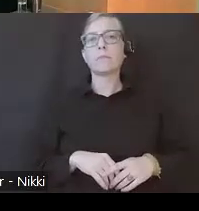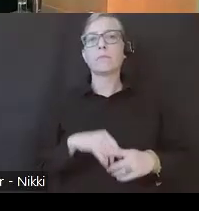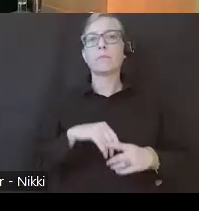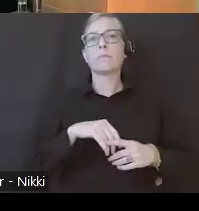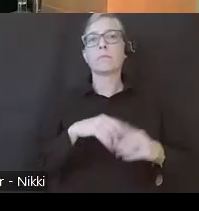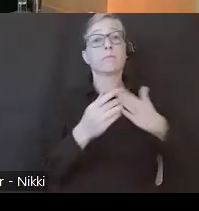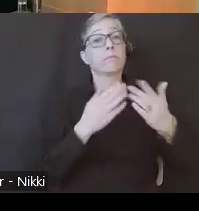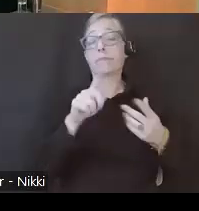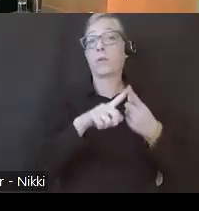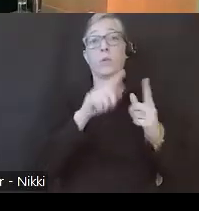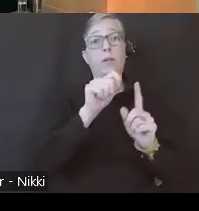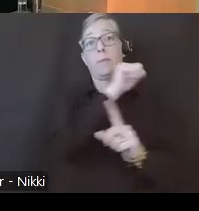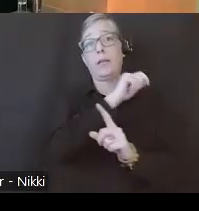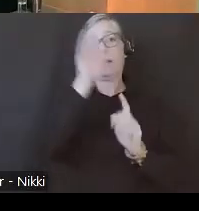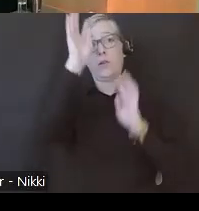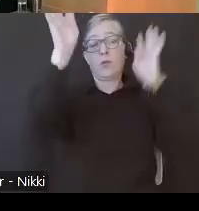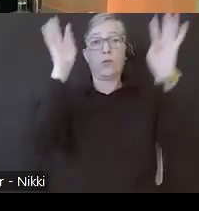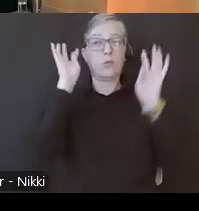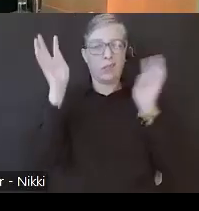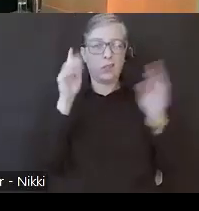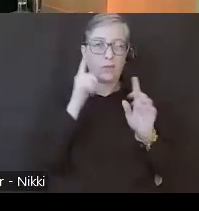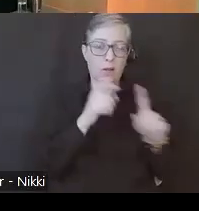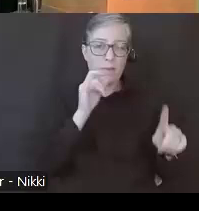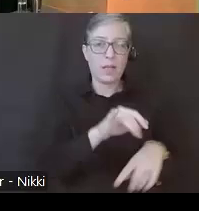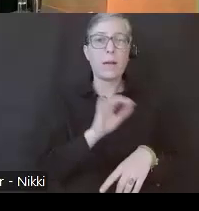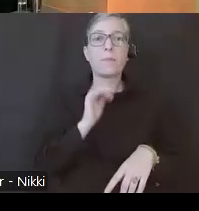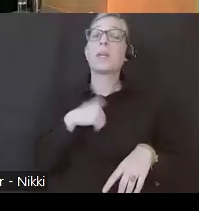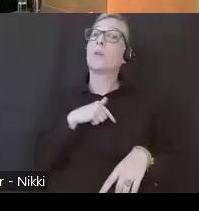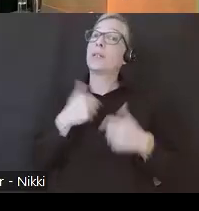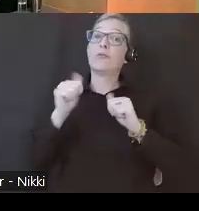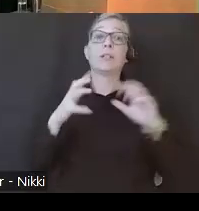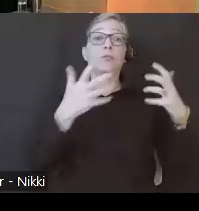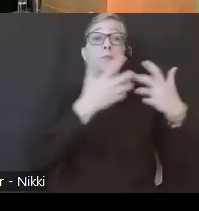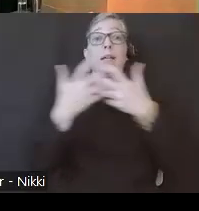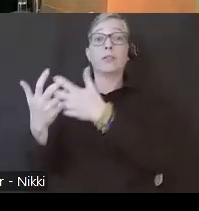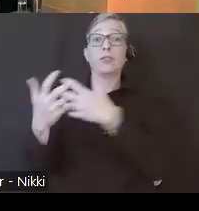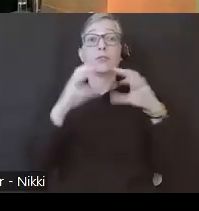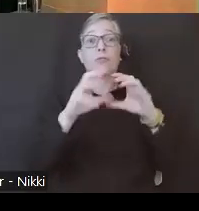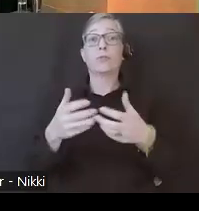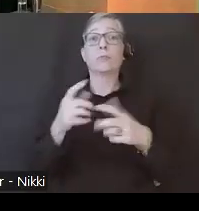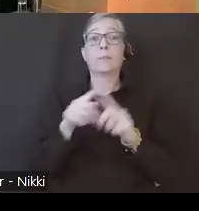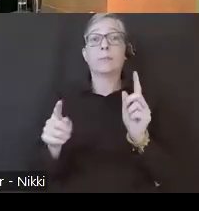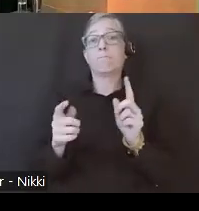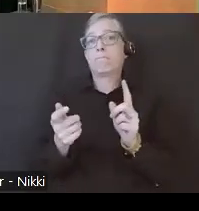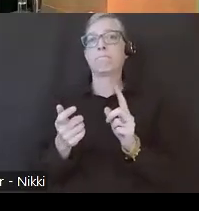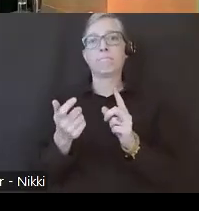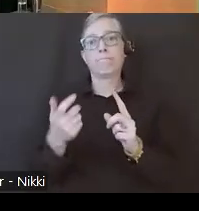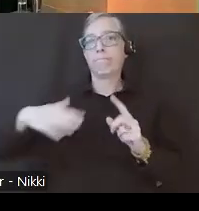So that's something to keep in mind. Our aim was to match on those groups, but we haven't quite done that yet.